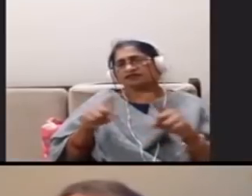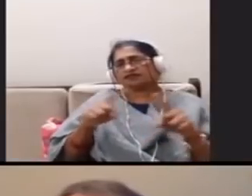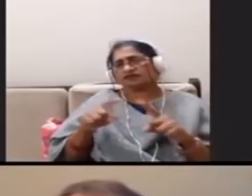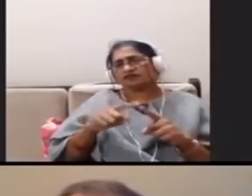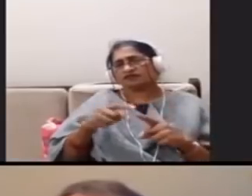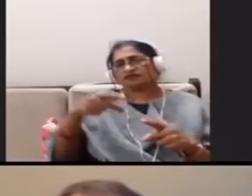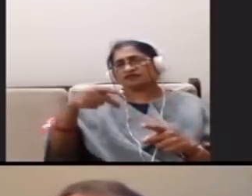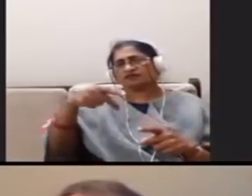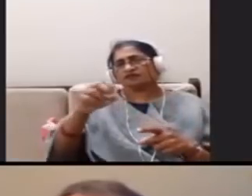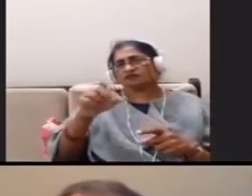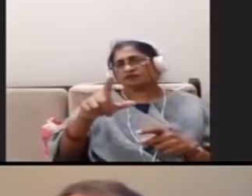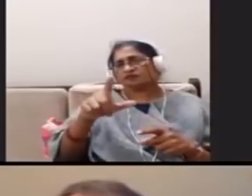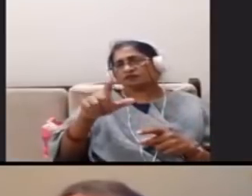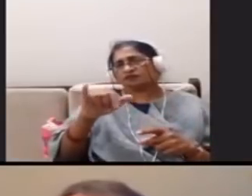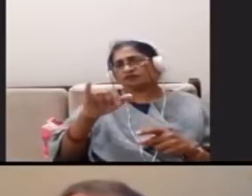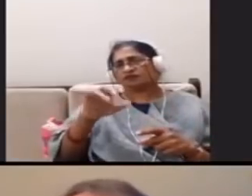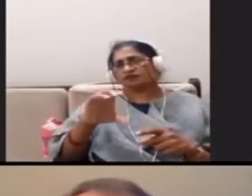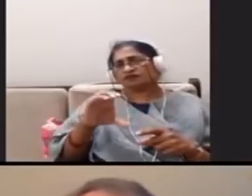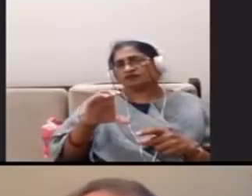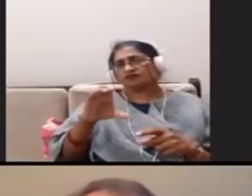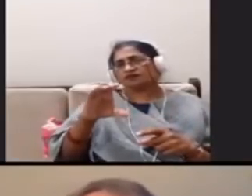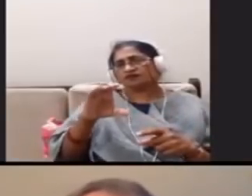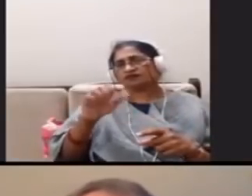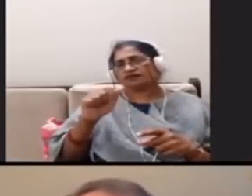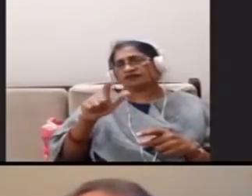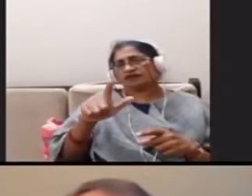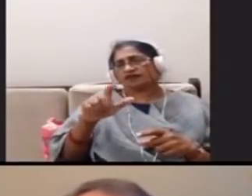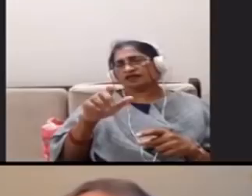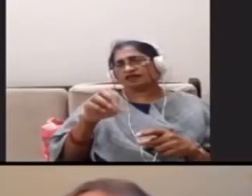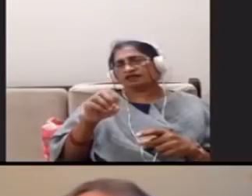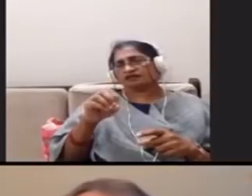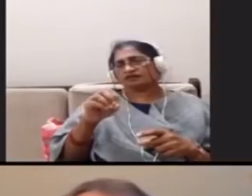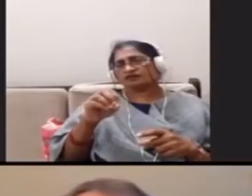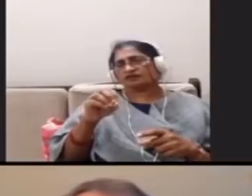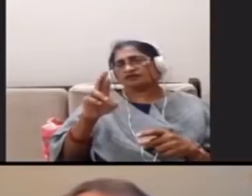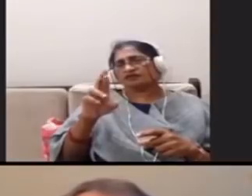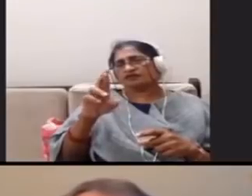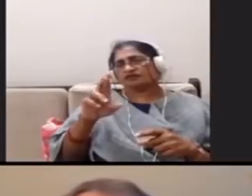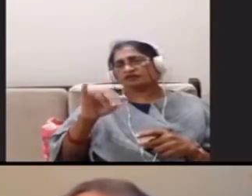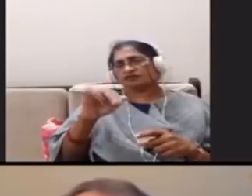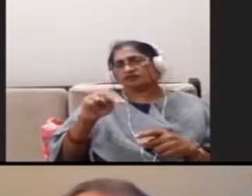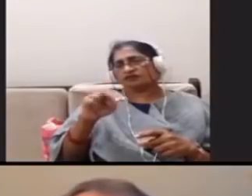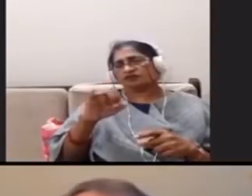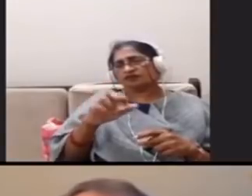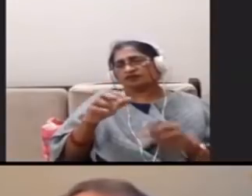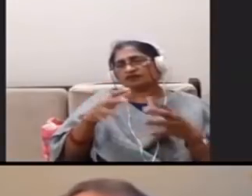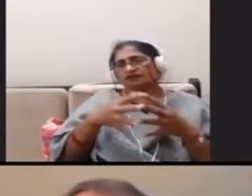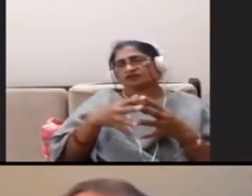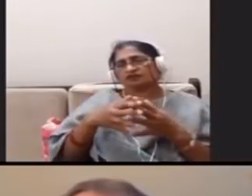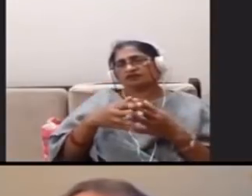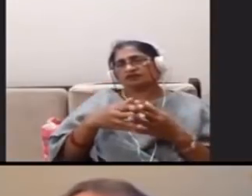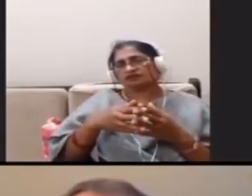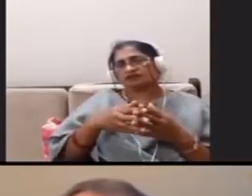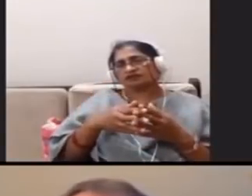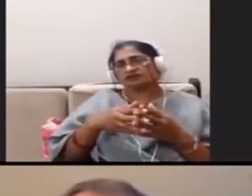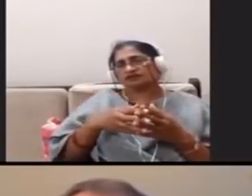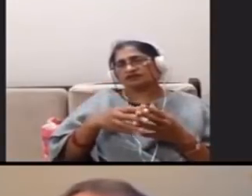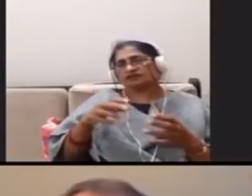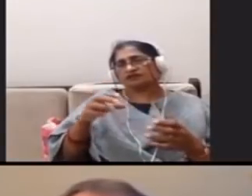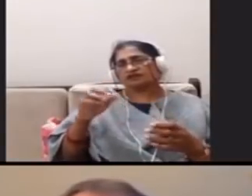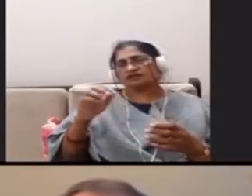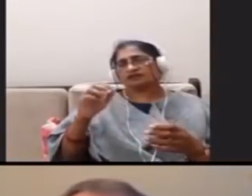is Southern California. We like to call our Southern California SoCal over here. The League of California Cities, voting